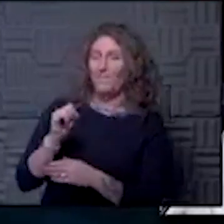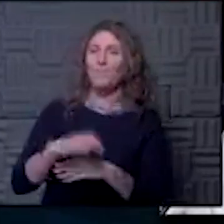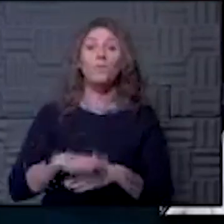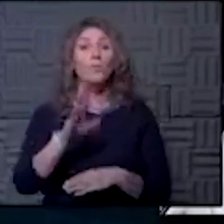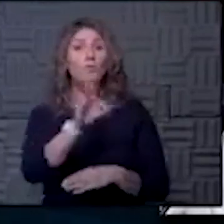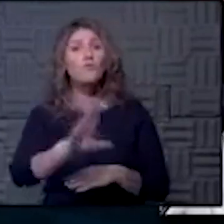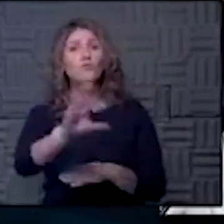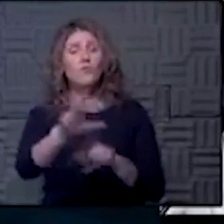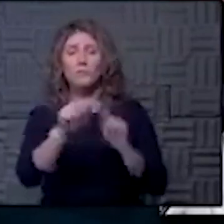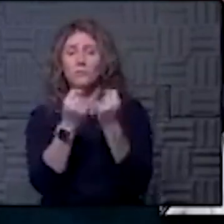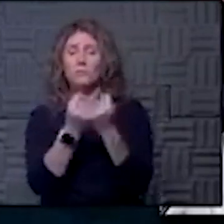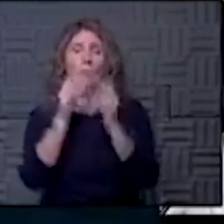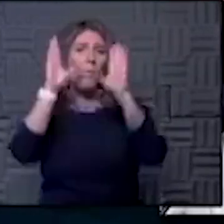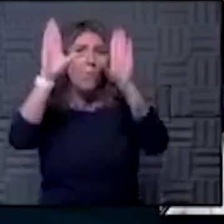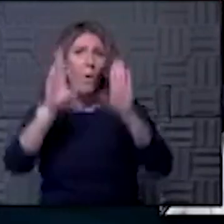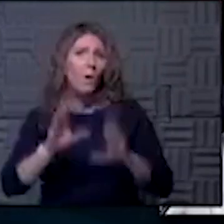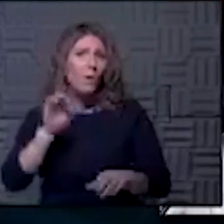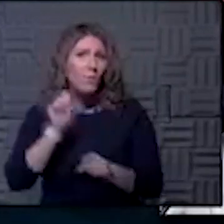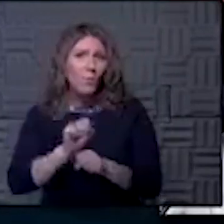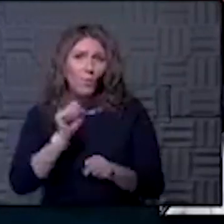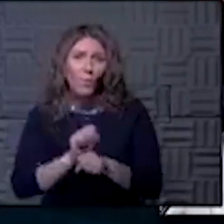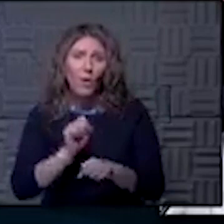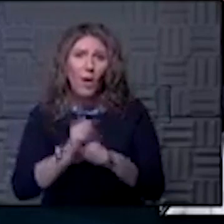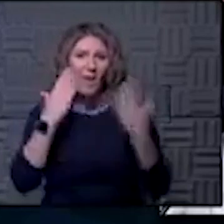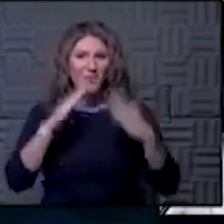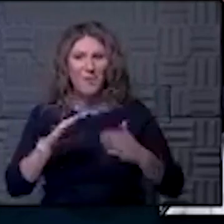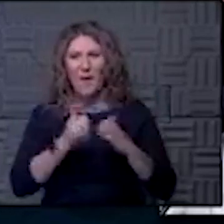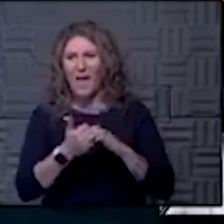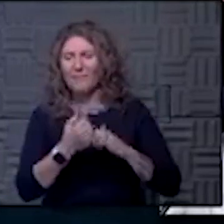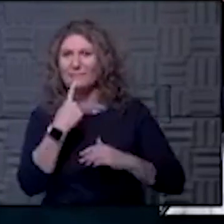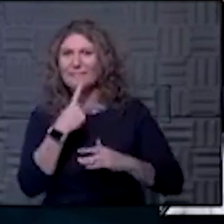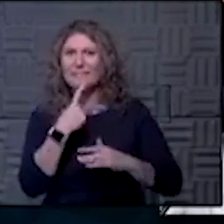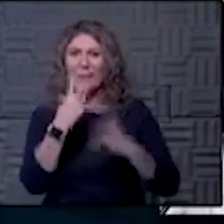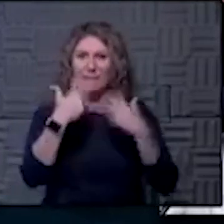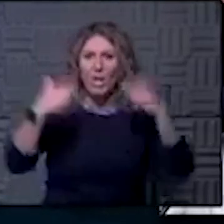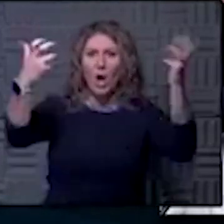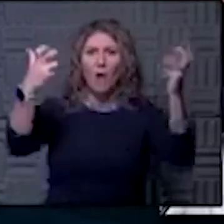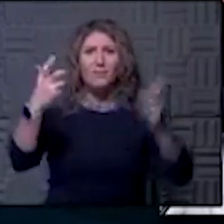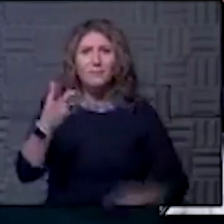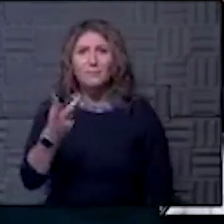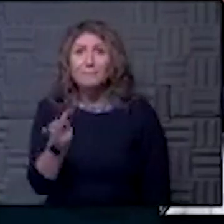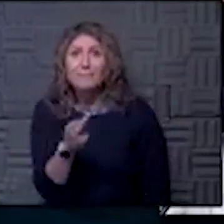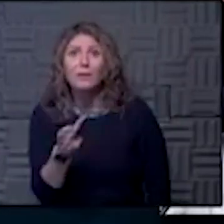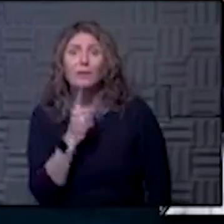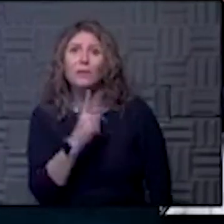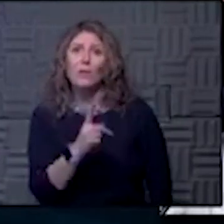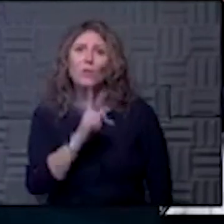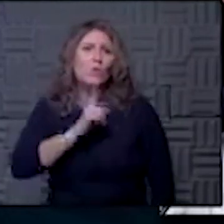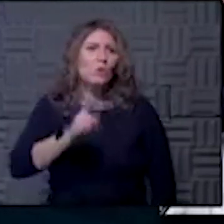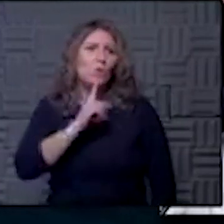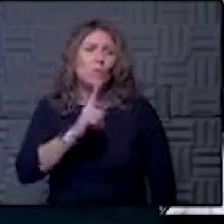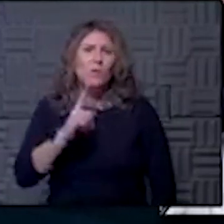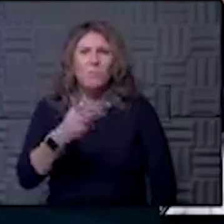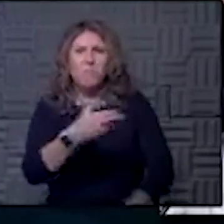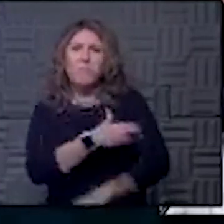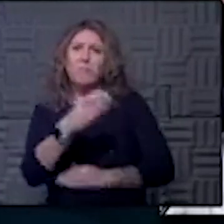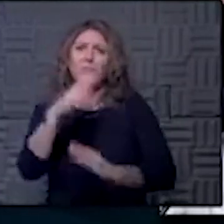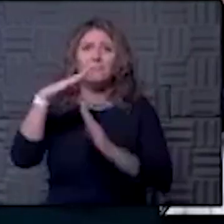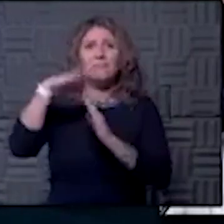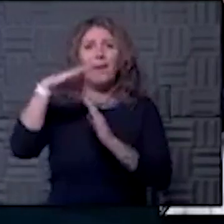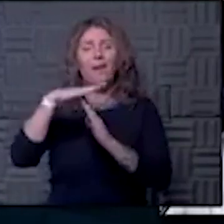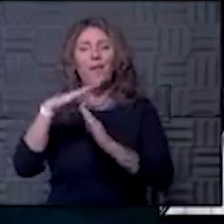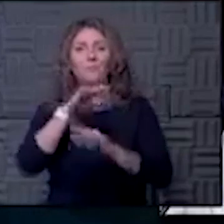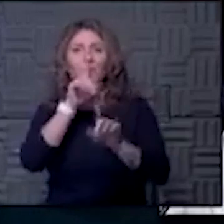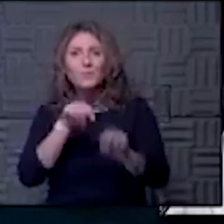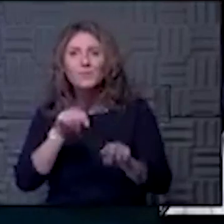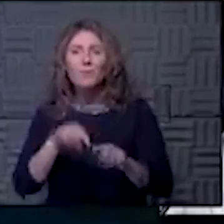have done remarkable work, and I don't know how to say it to our audience other than these guys have been one of the linchpins here in our health system and our ability to